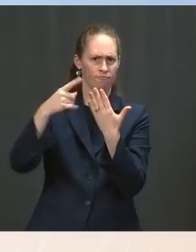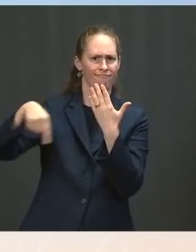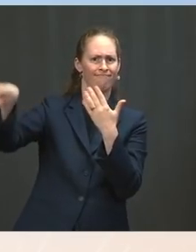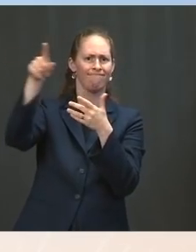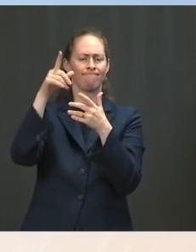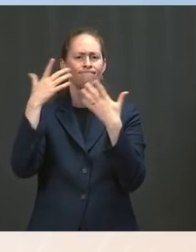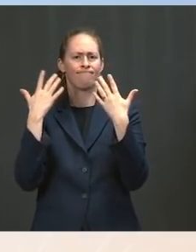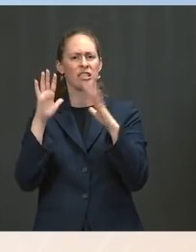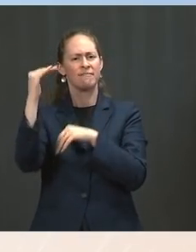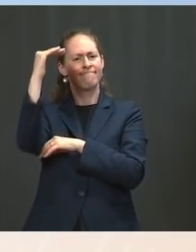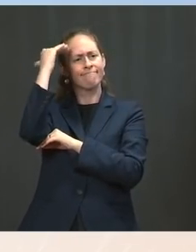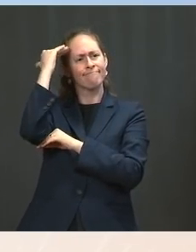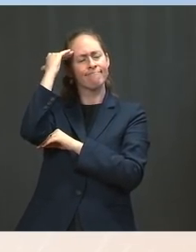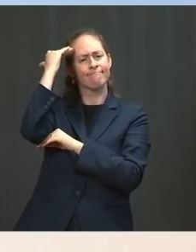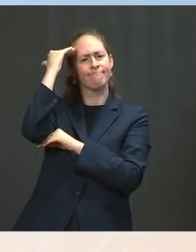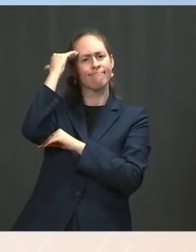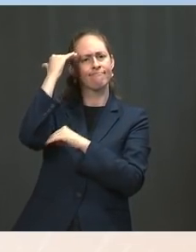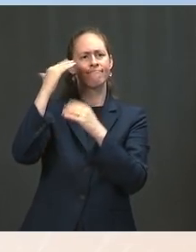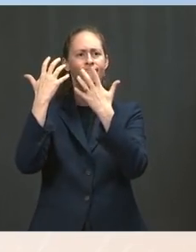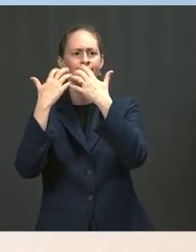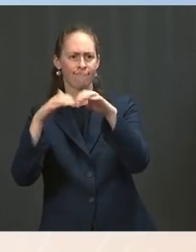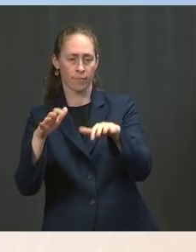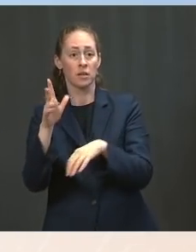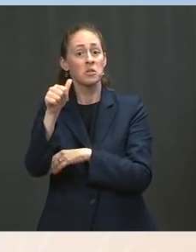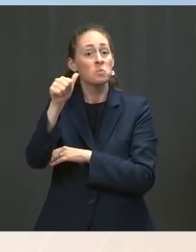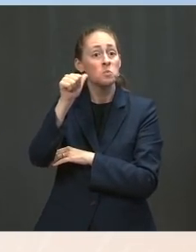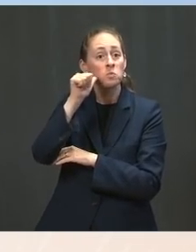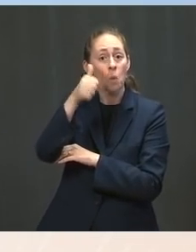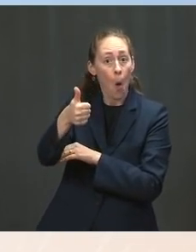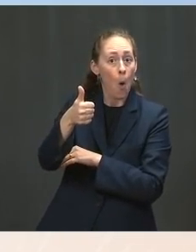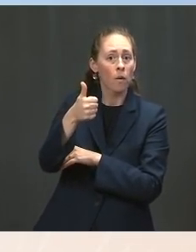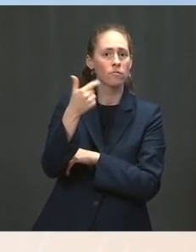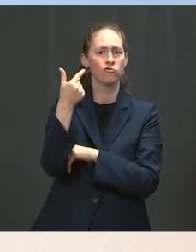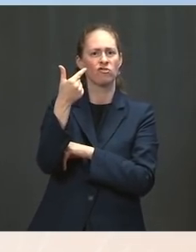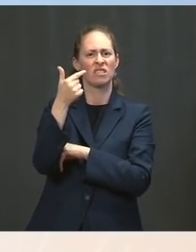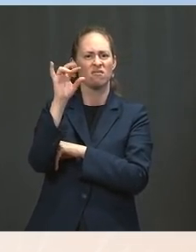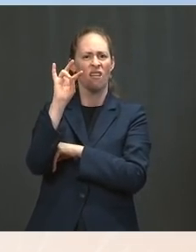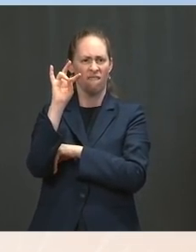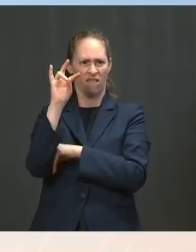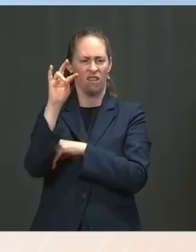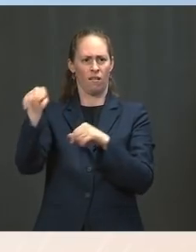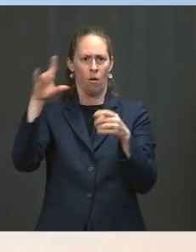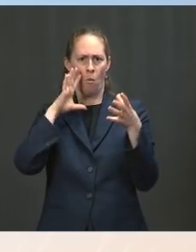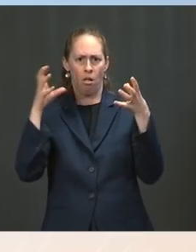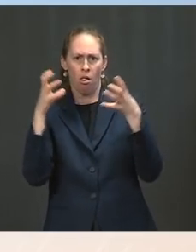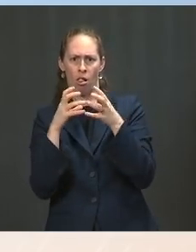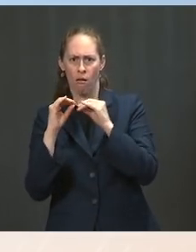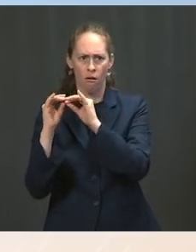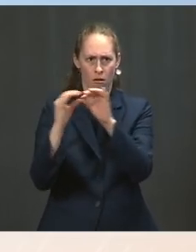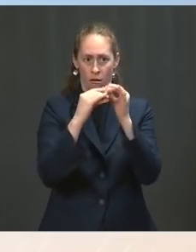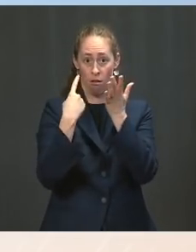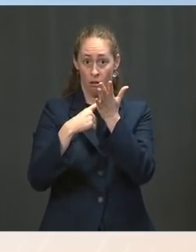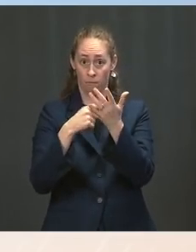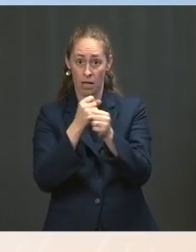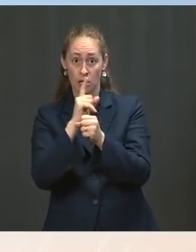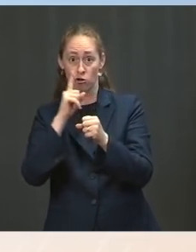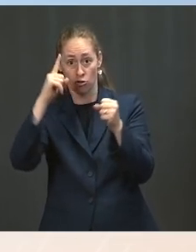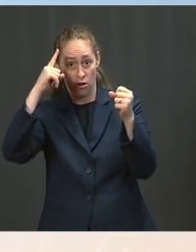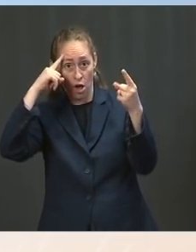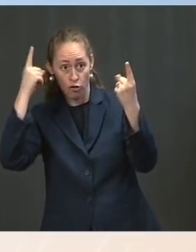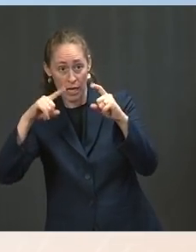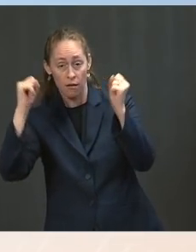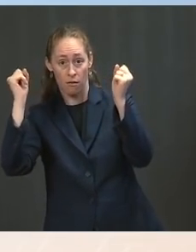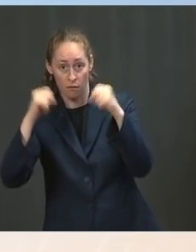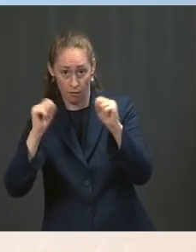Afghanistan to ensure the world's leading democracies are aligned and united on the way forward. We are working with partners